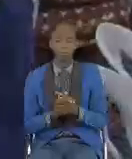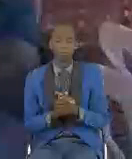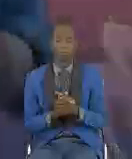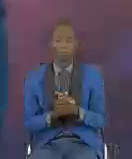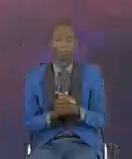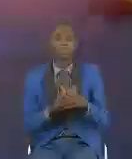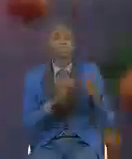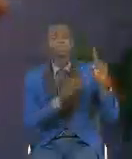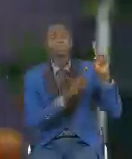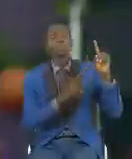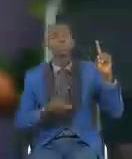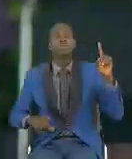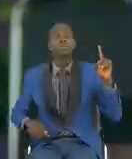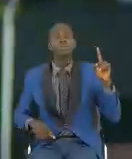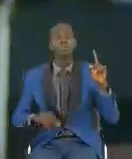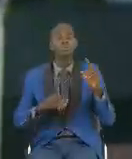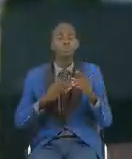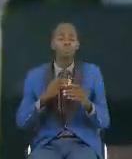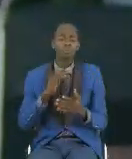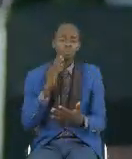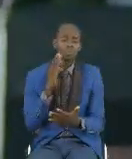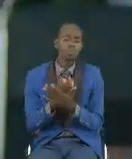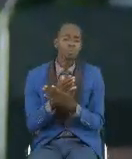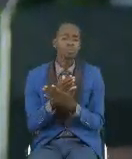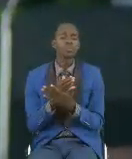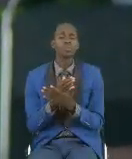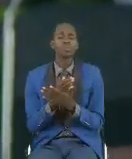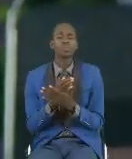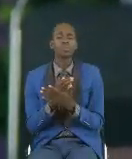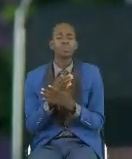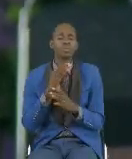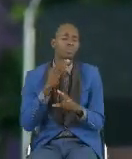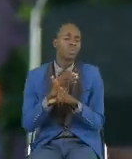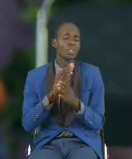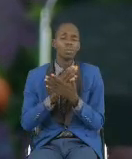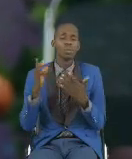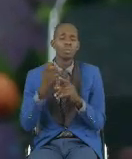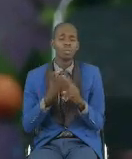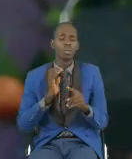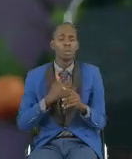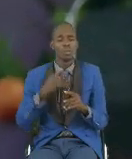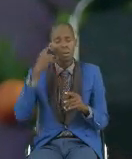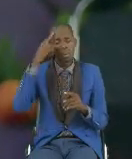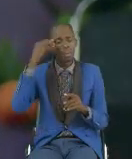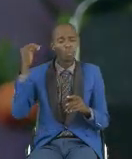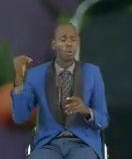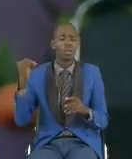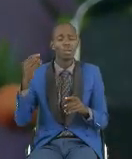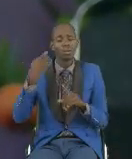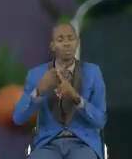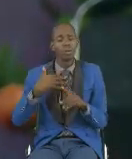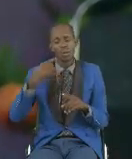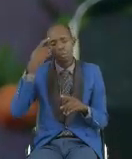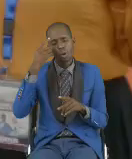Lord, block away from my memory, from my mind, all the things of the past holding